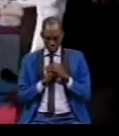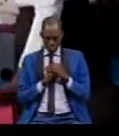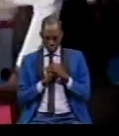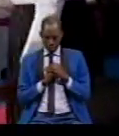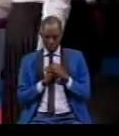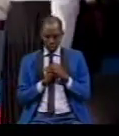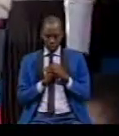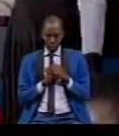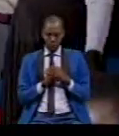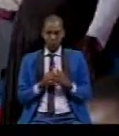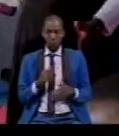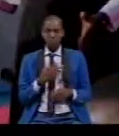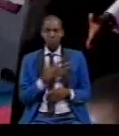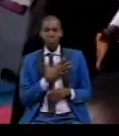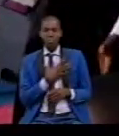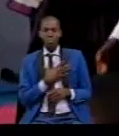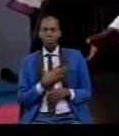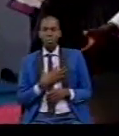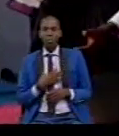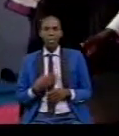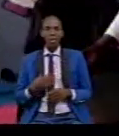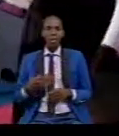He's able.